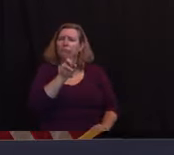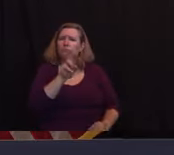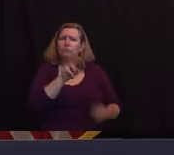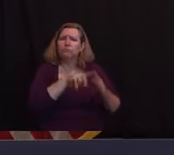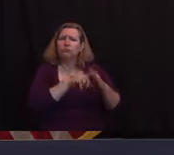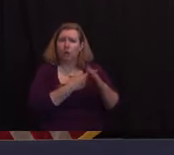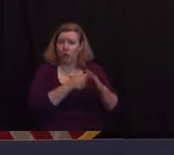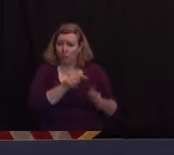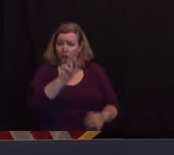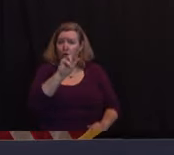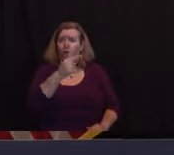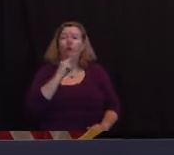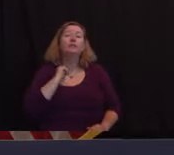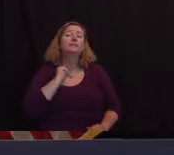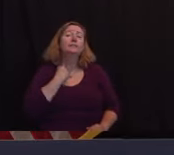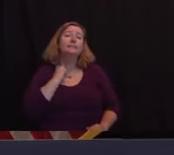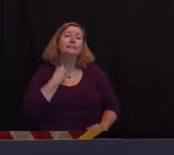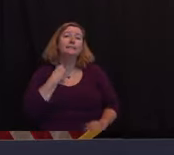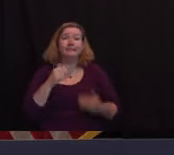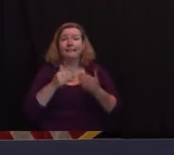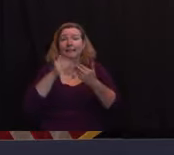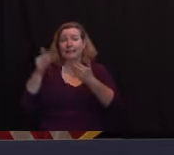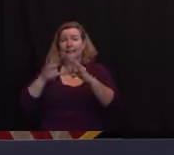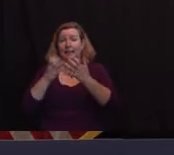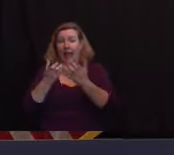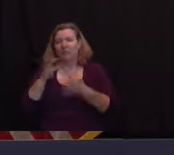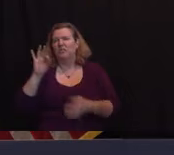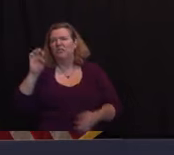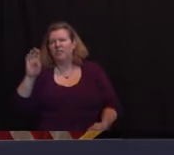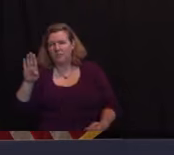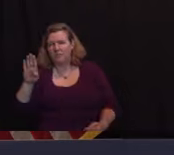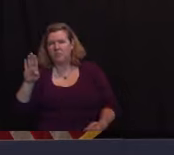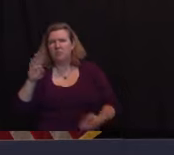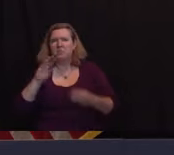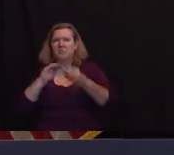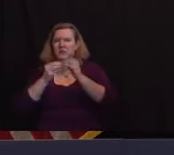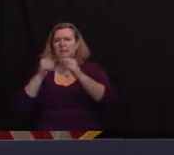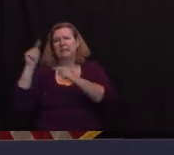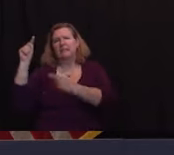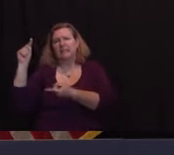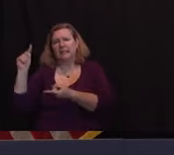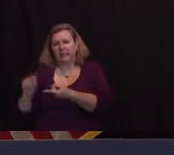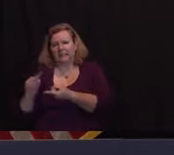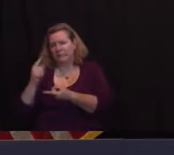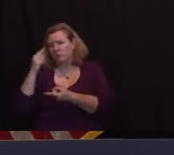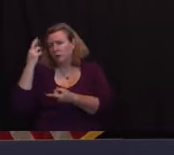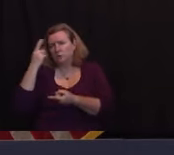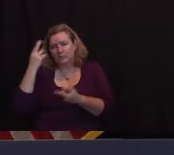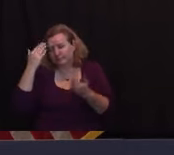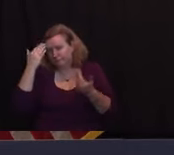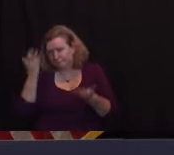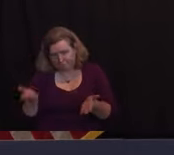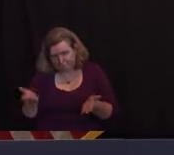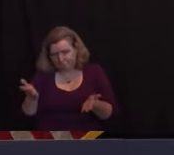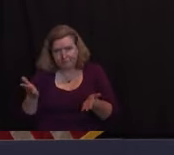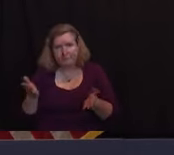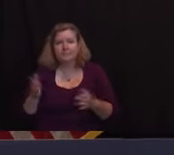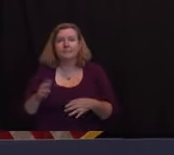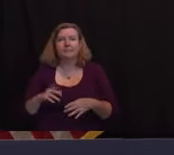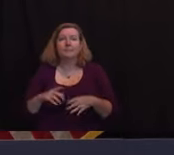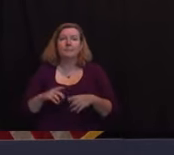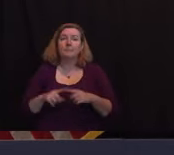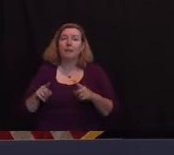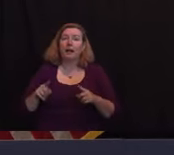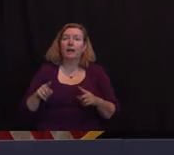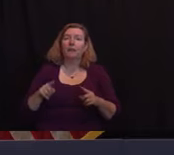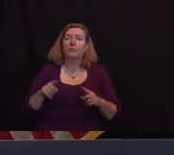going in February. So although the numbers may be down for various reasons, again, the quality and diversity of these